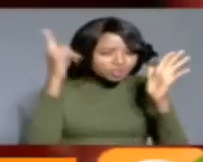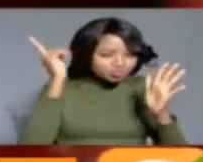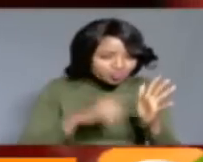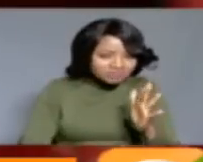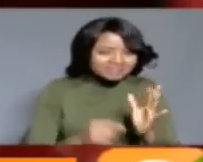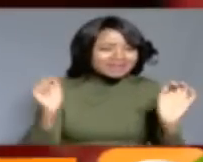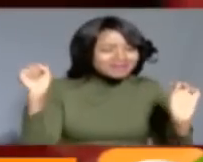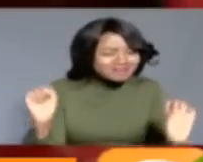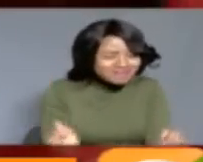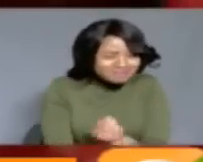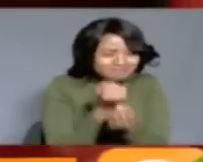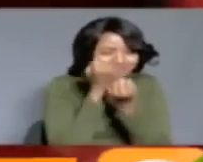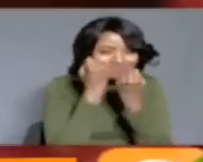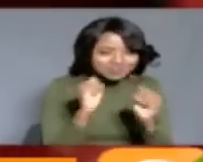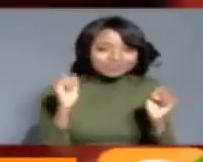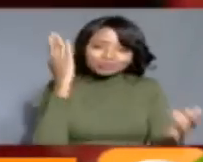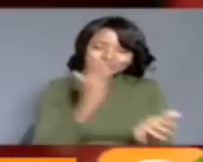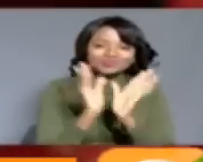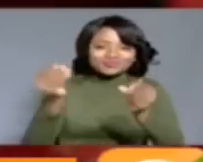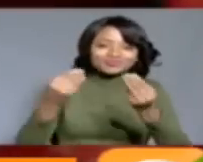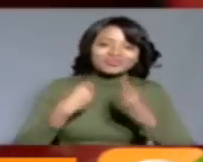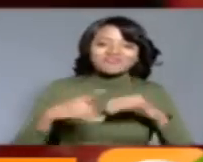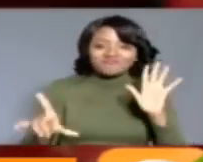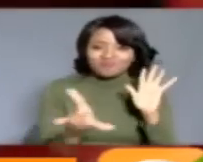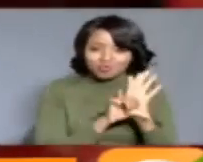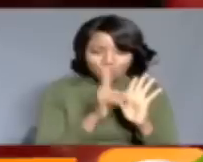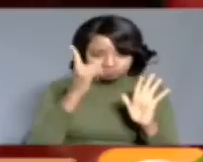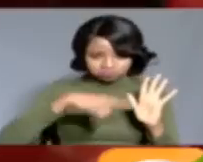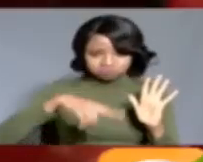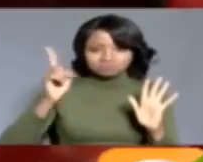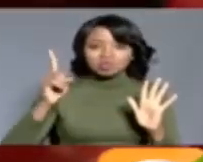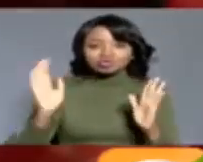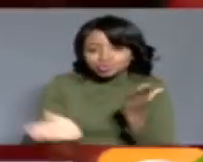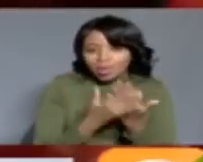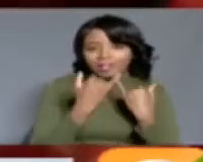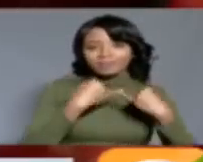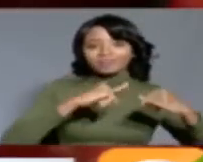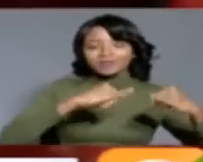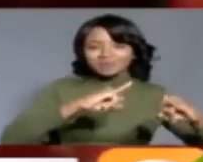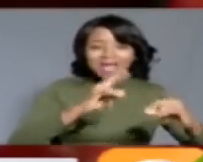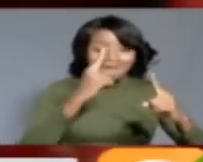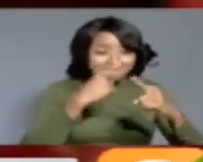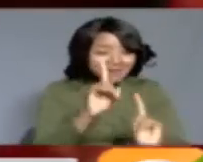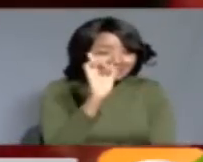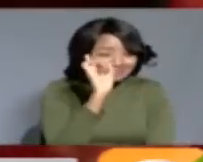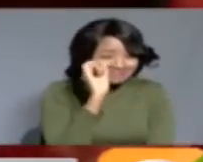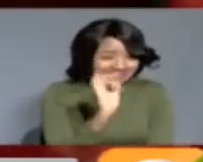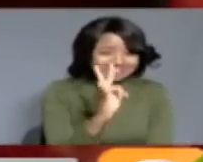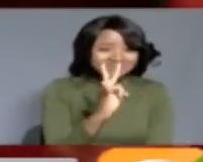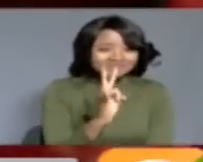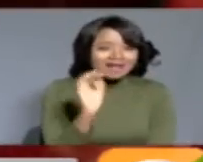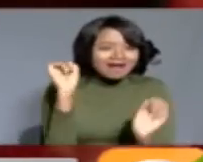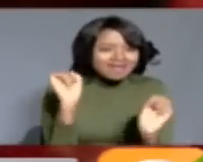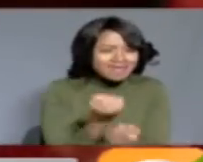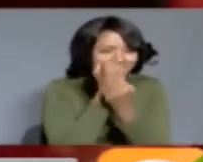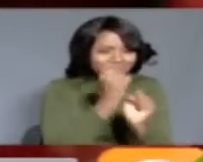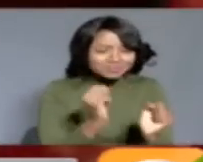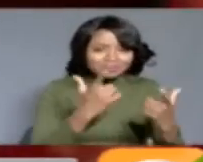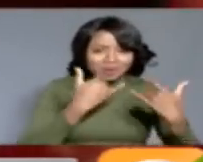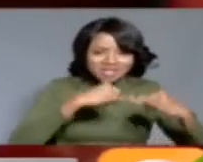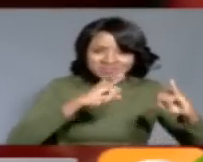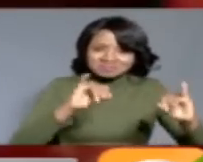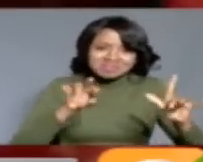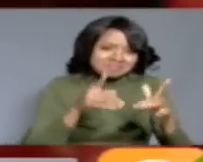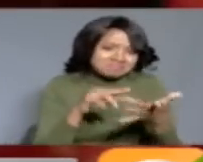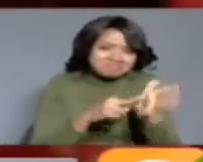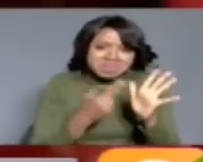is true you can give us a law to implement, but if it is impossible to implement, we cannot implement.